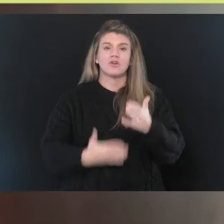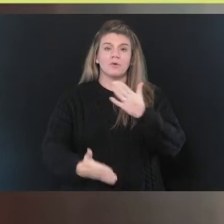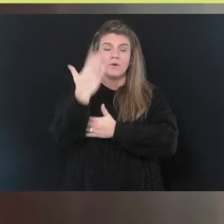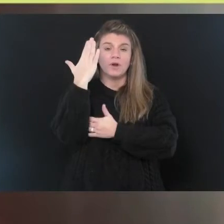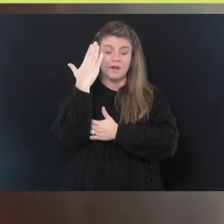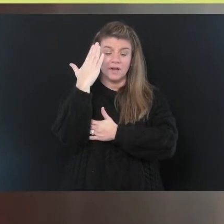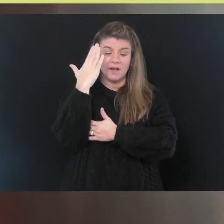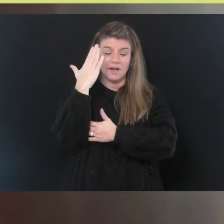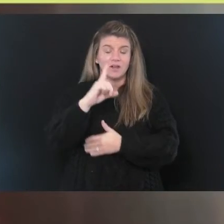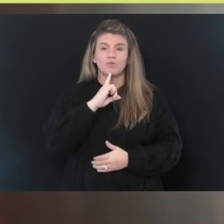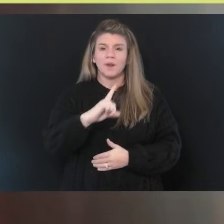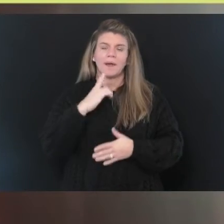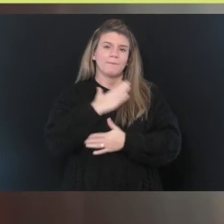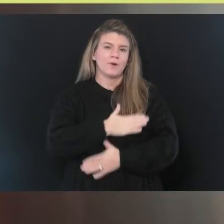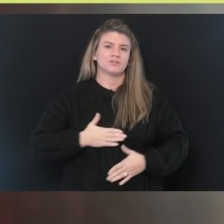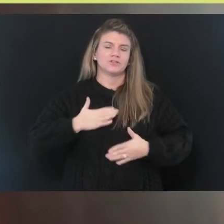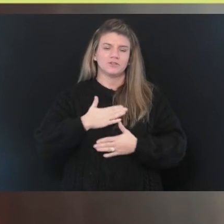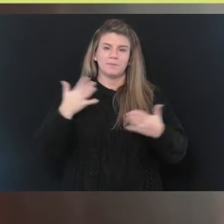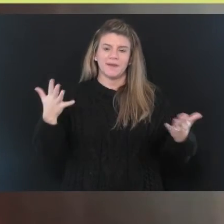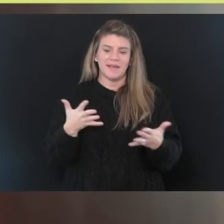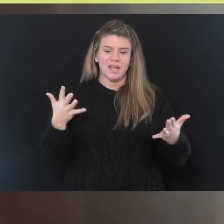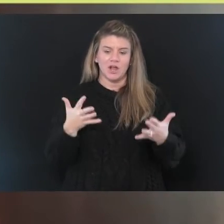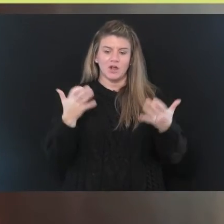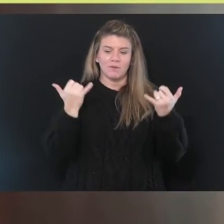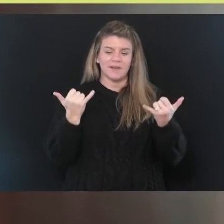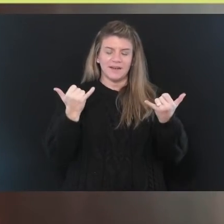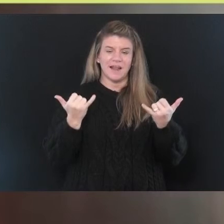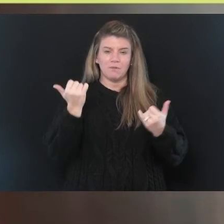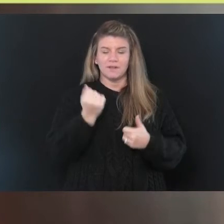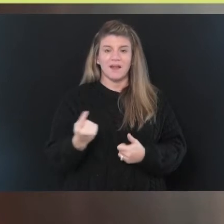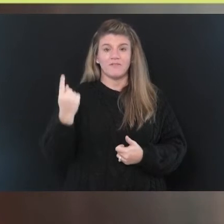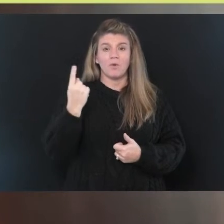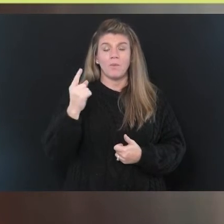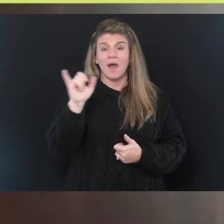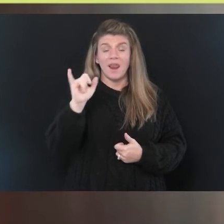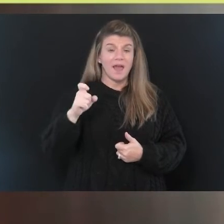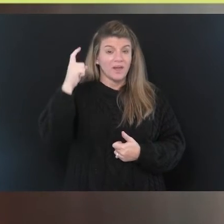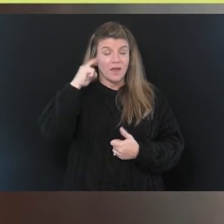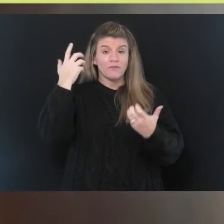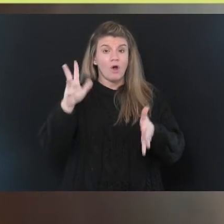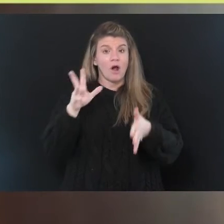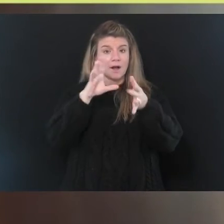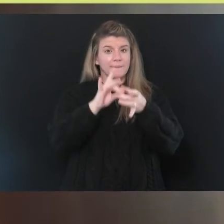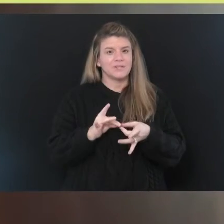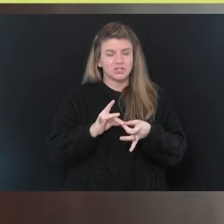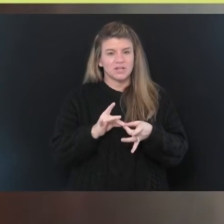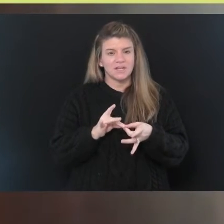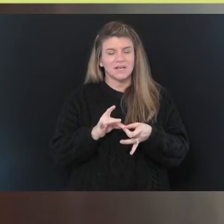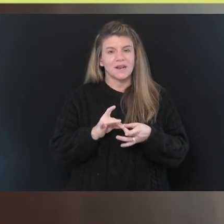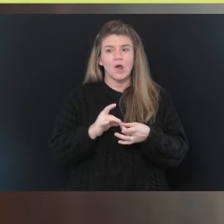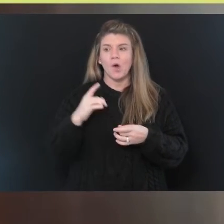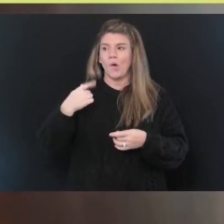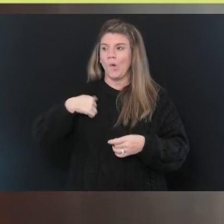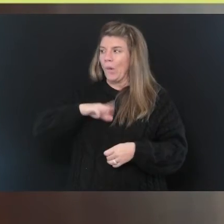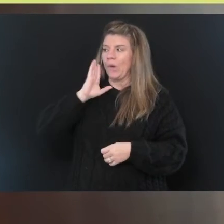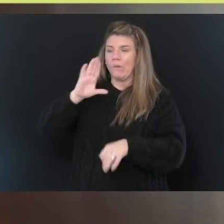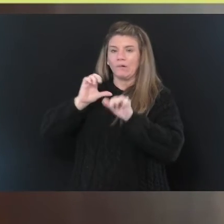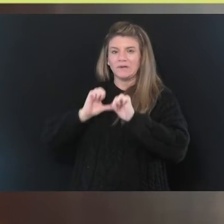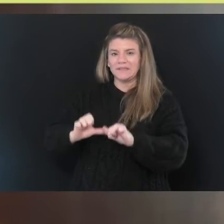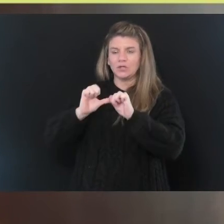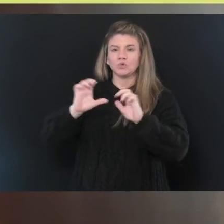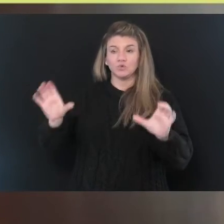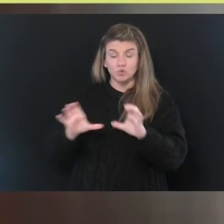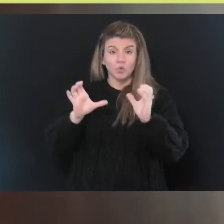always a pleasure to be with everybody. As the governor has said, we continue to do very,